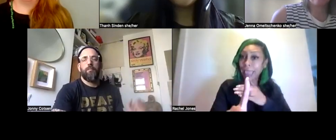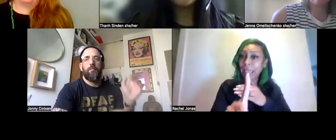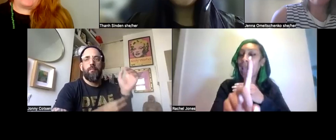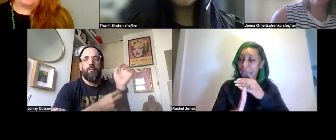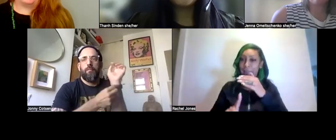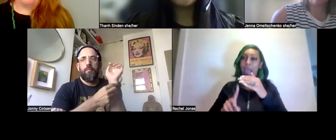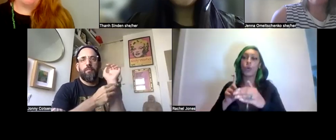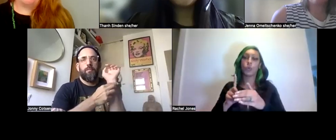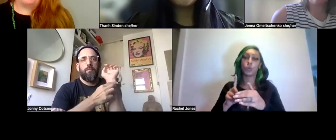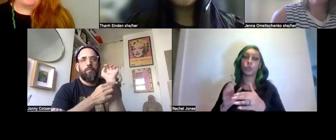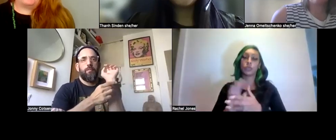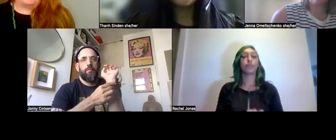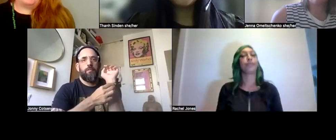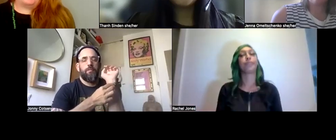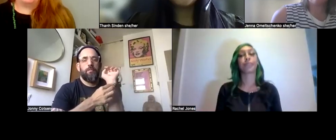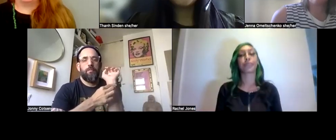to take space.